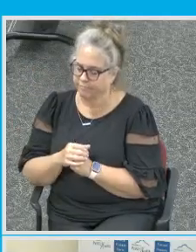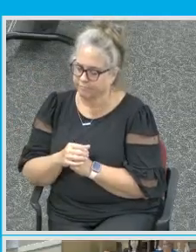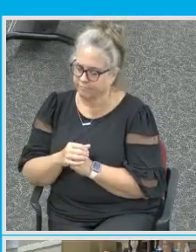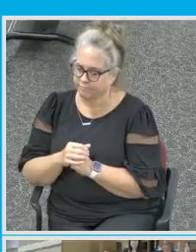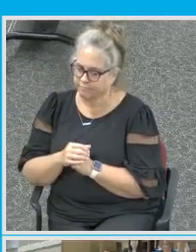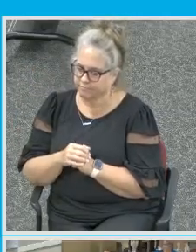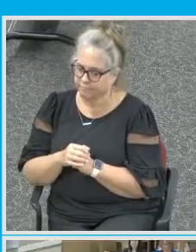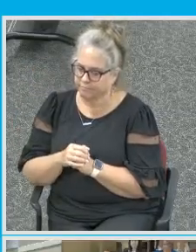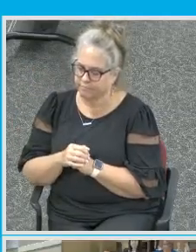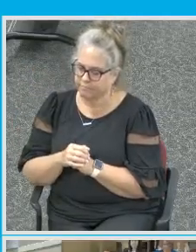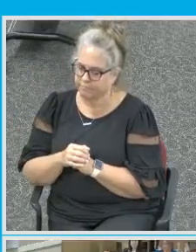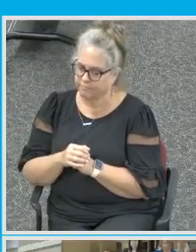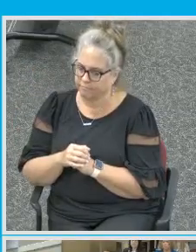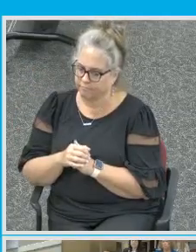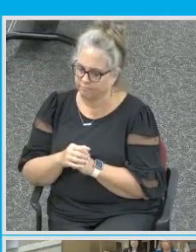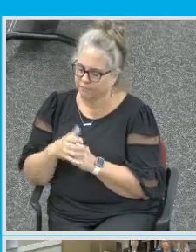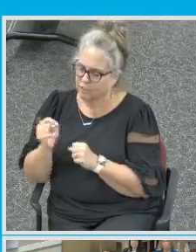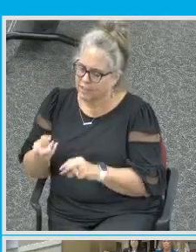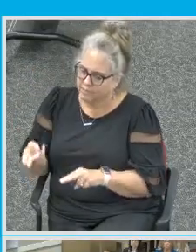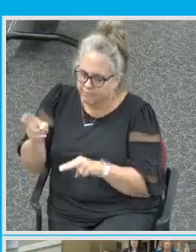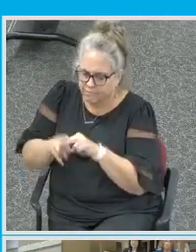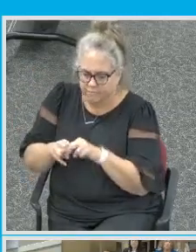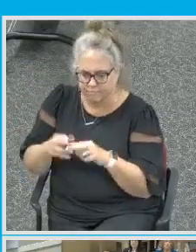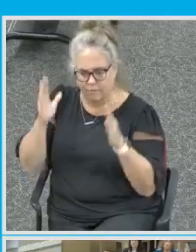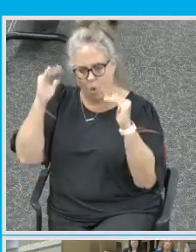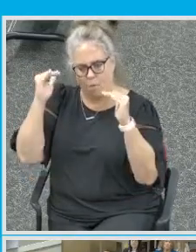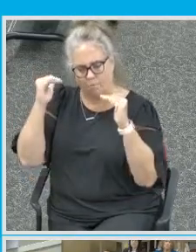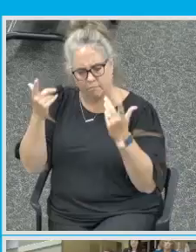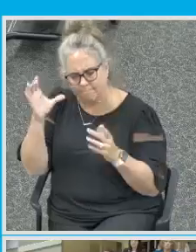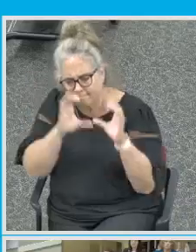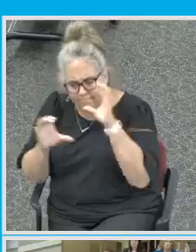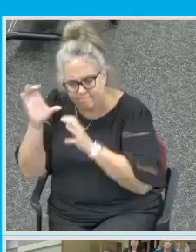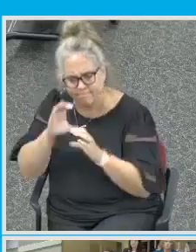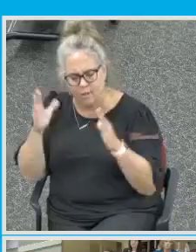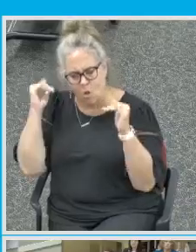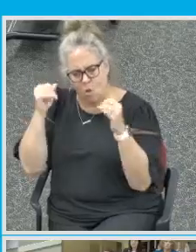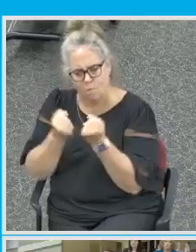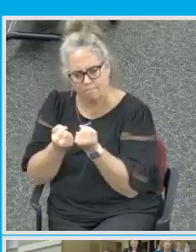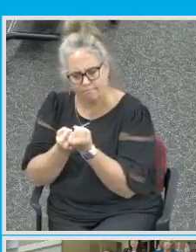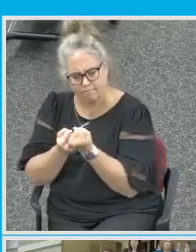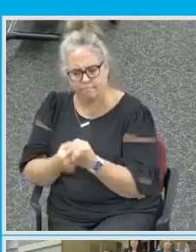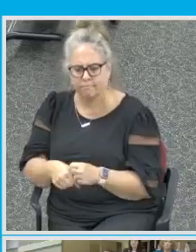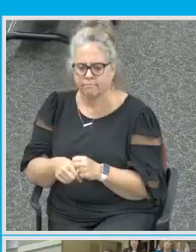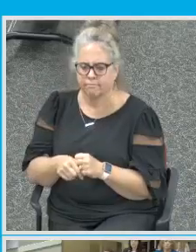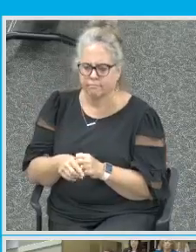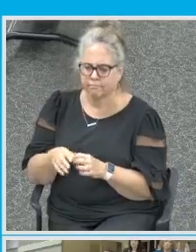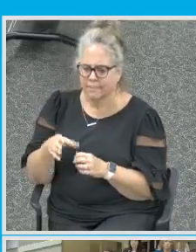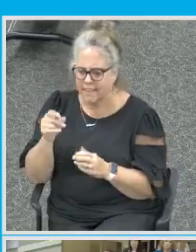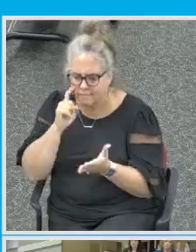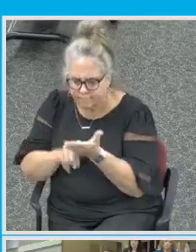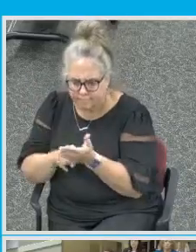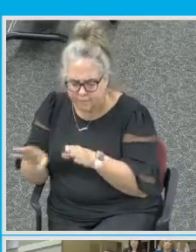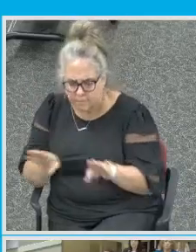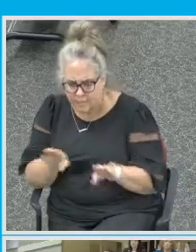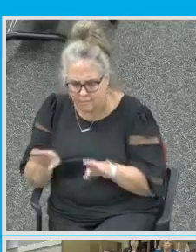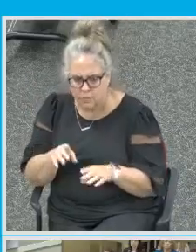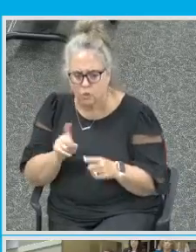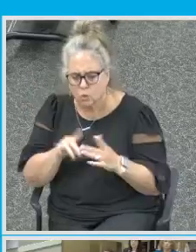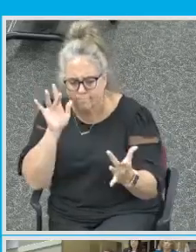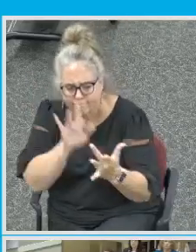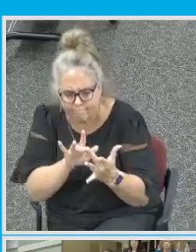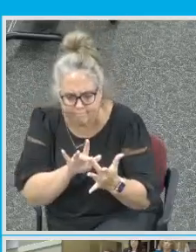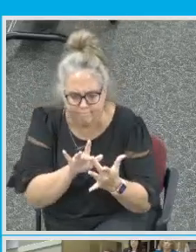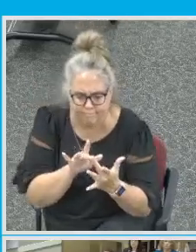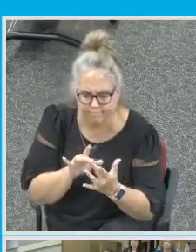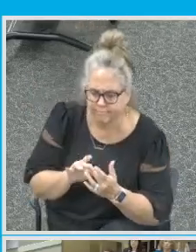help-seeking behavior and to stigmatize the need to reach out for mental health services. It is